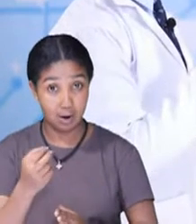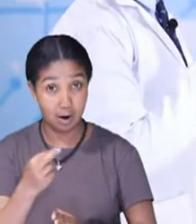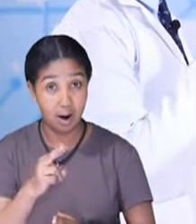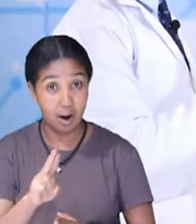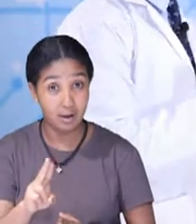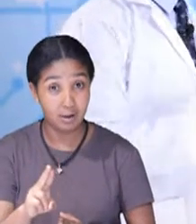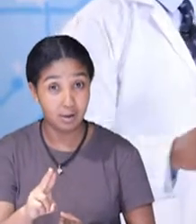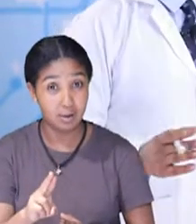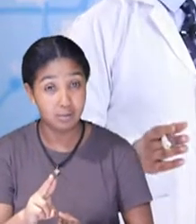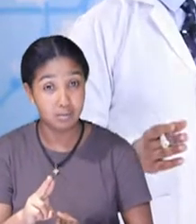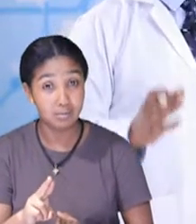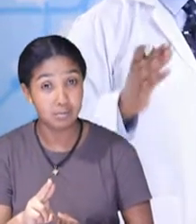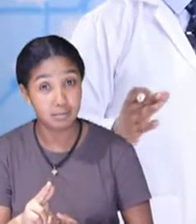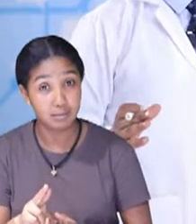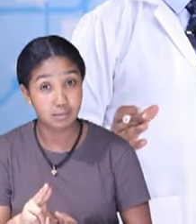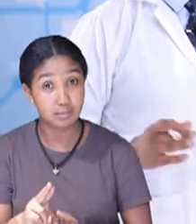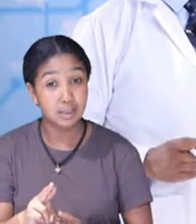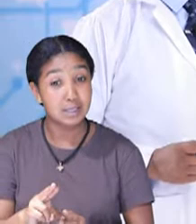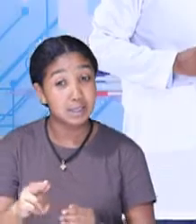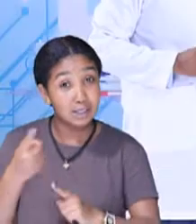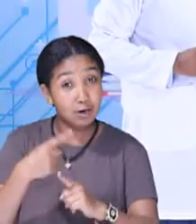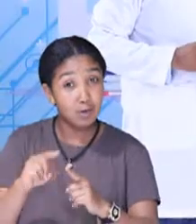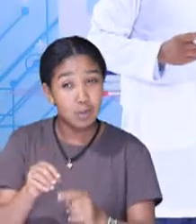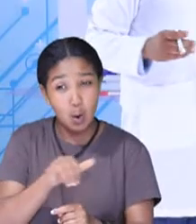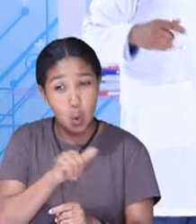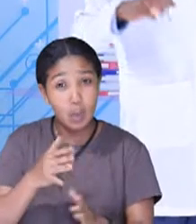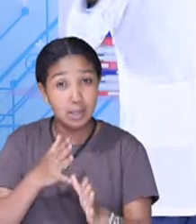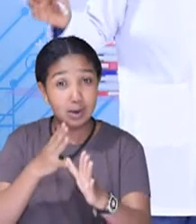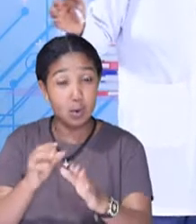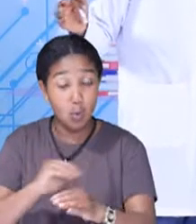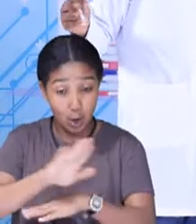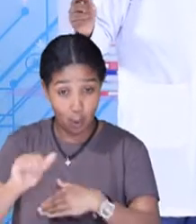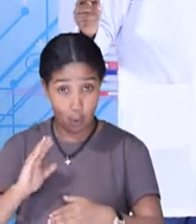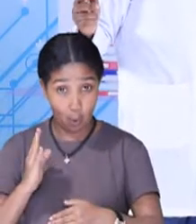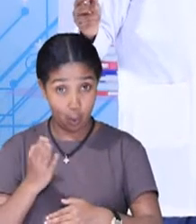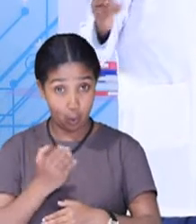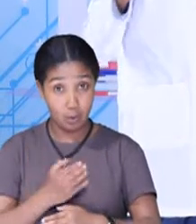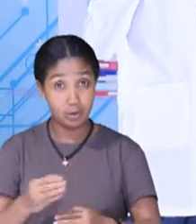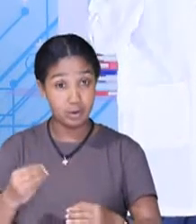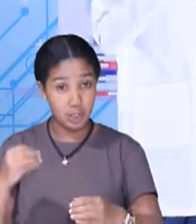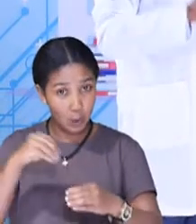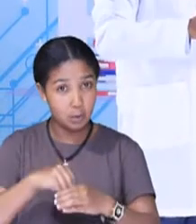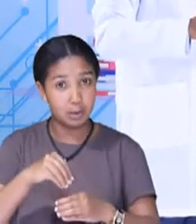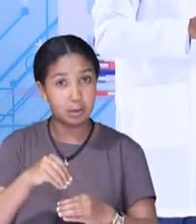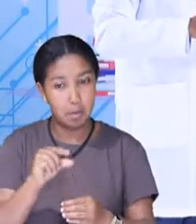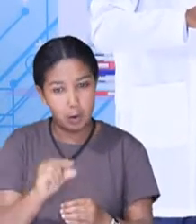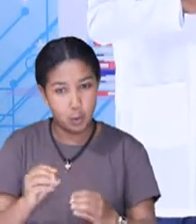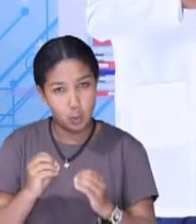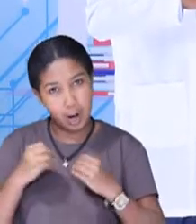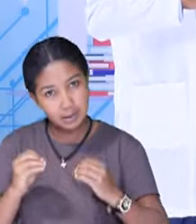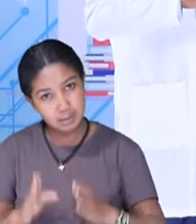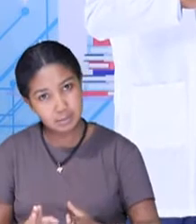are descended from a common ancestor. All organisms, including